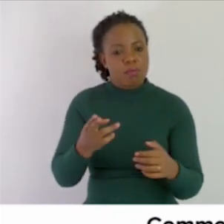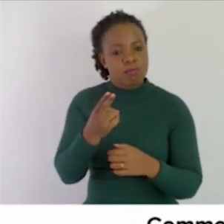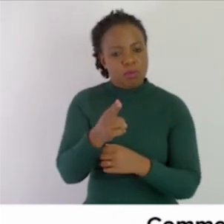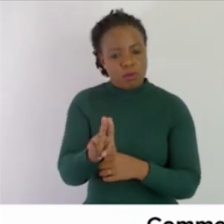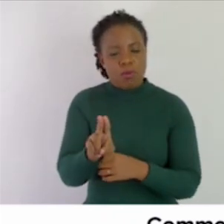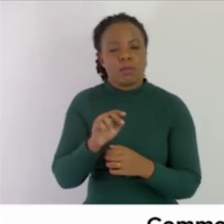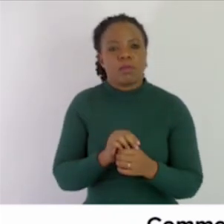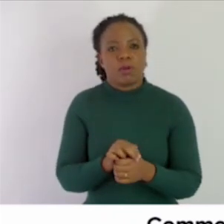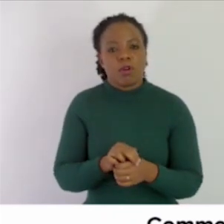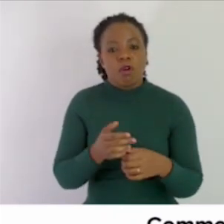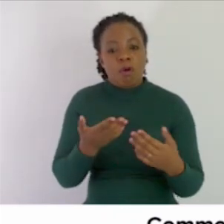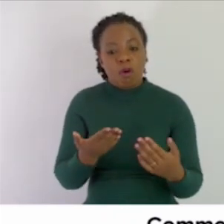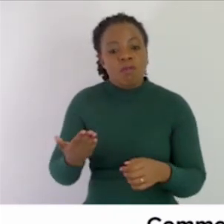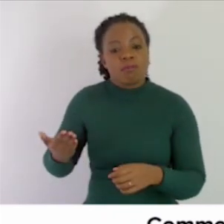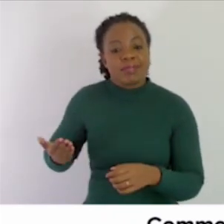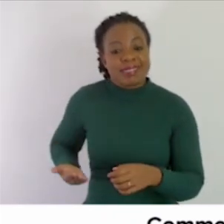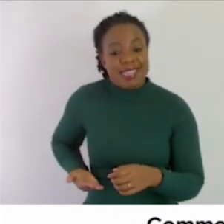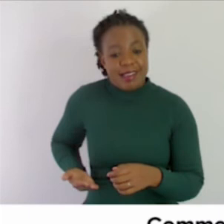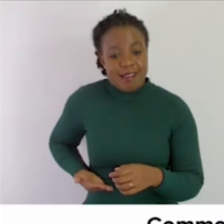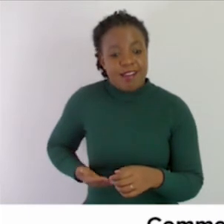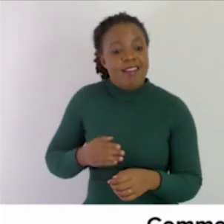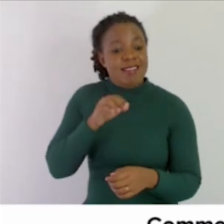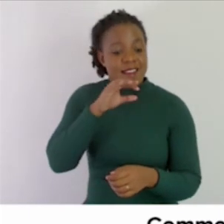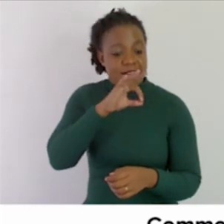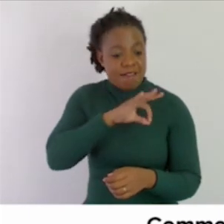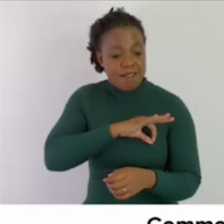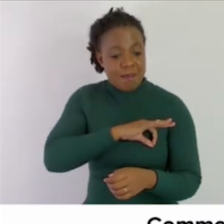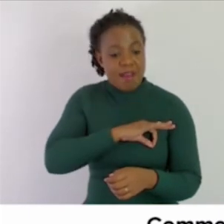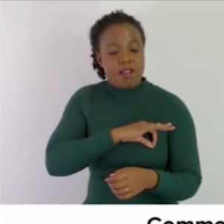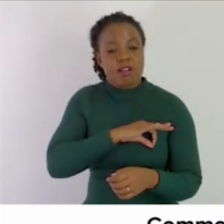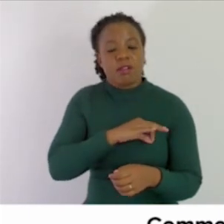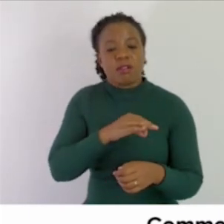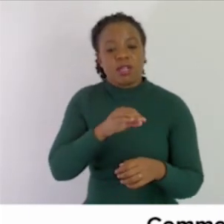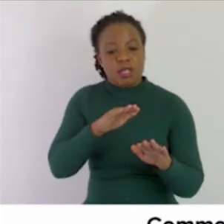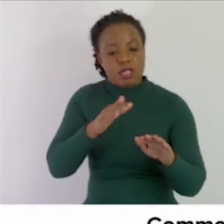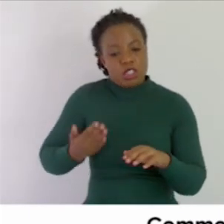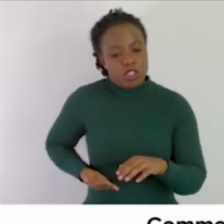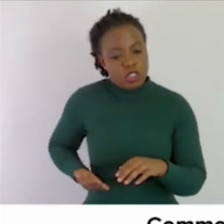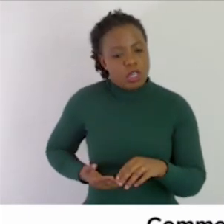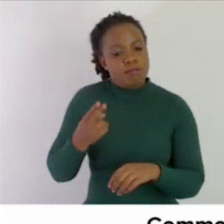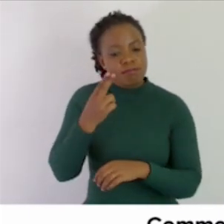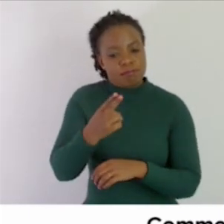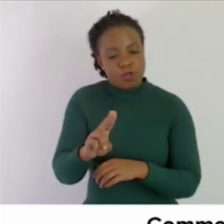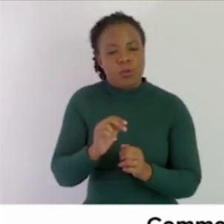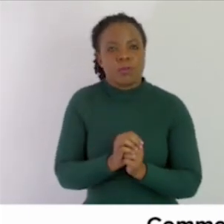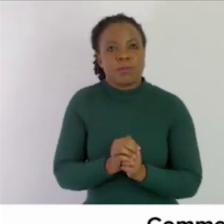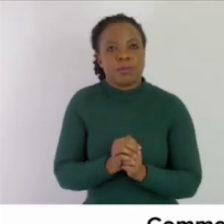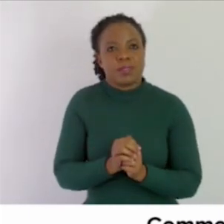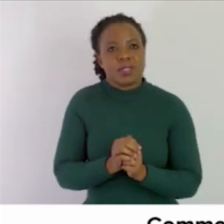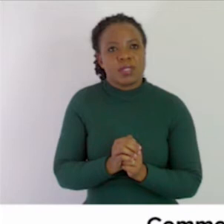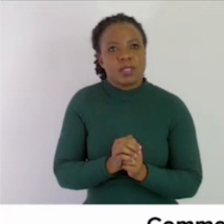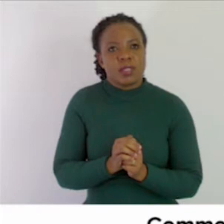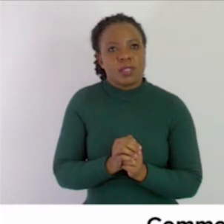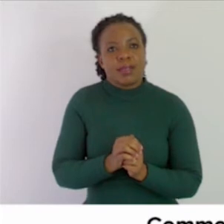or that chair is a female chair. So they are